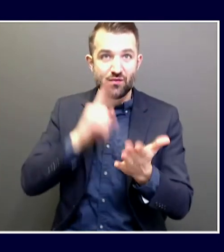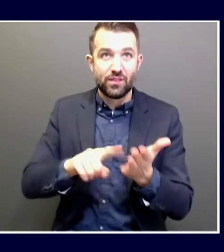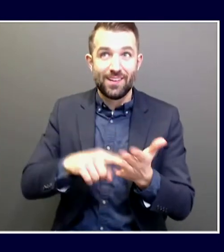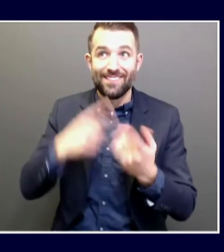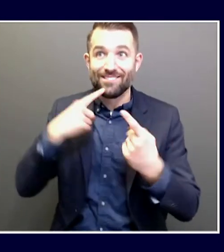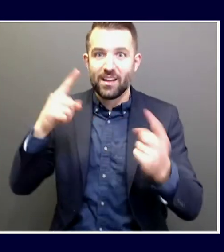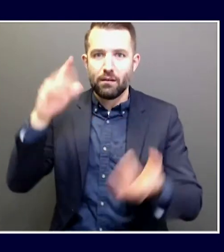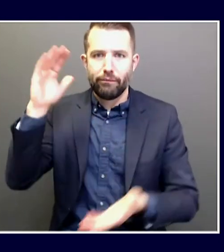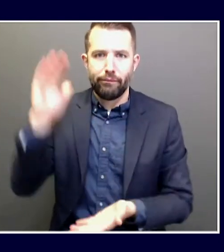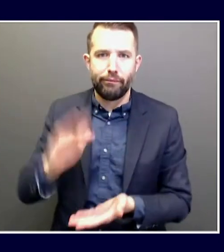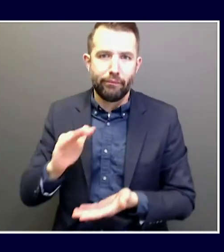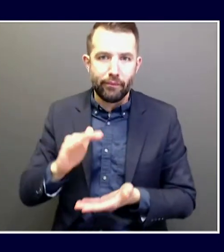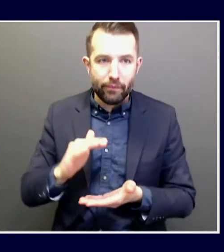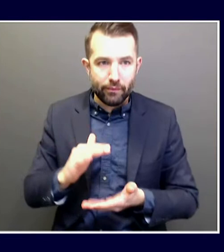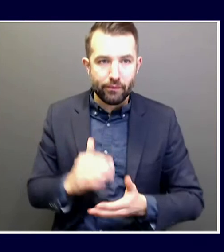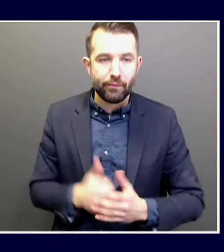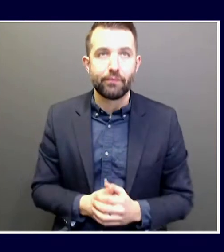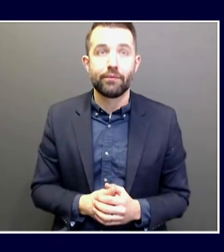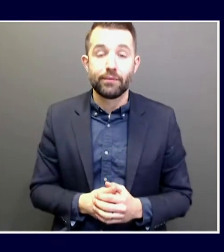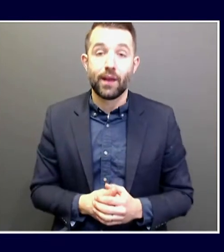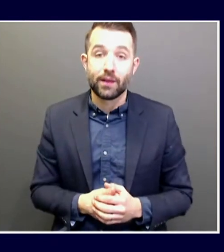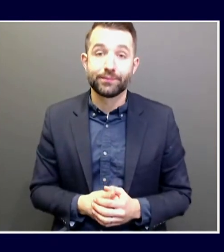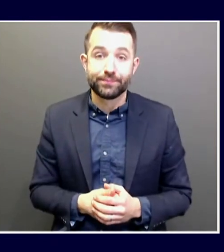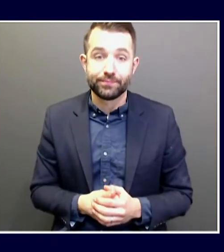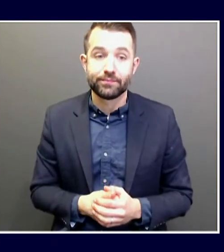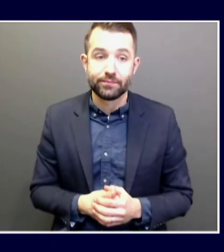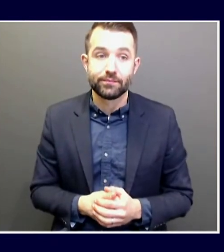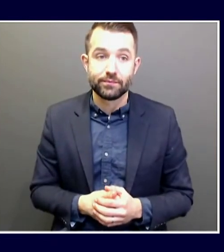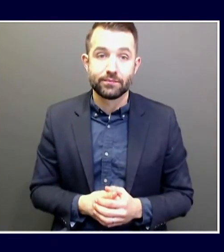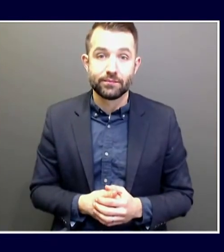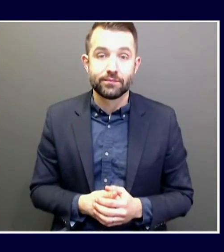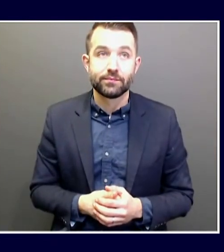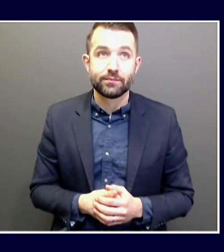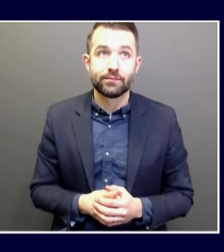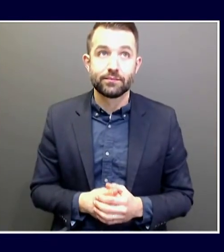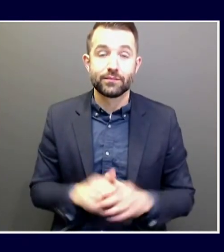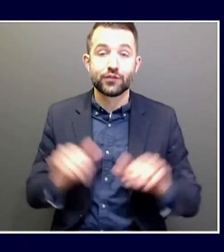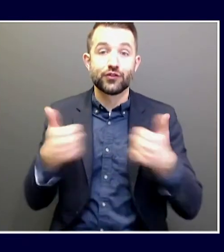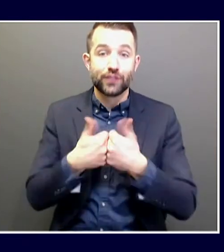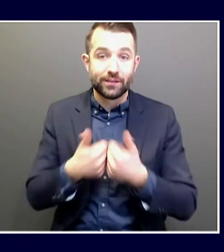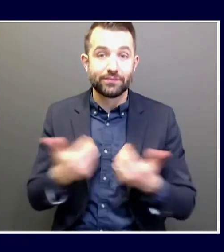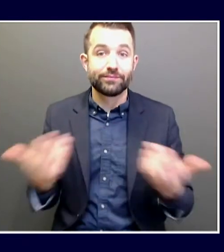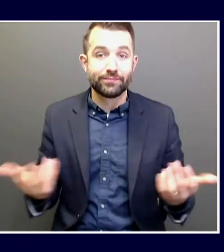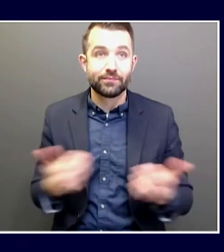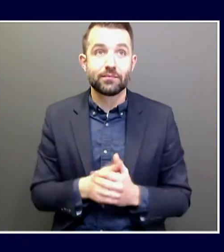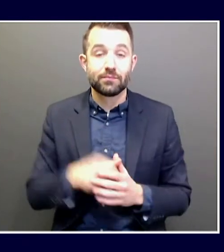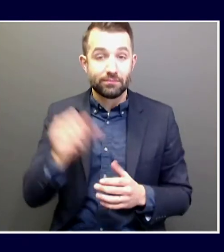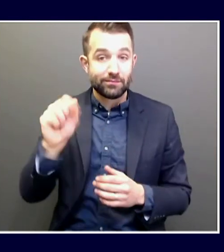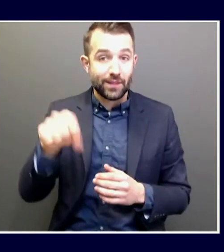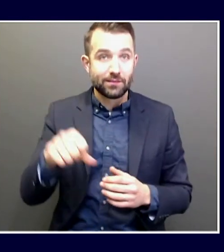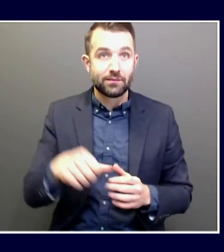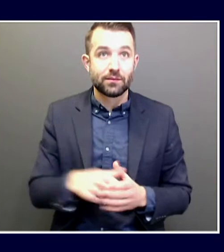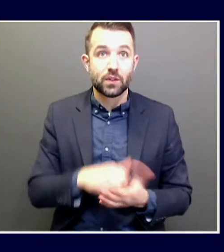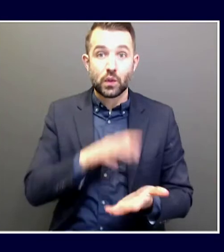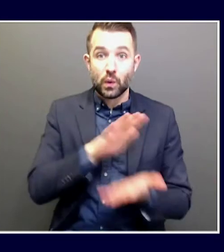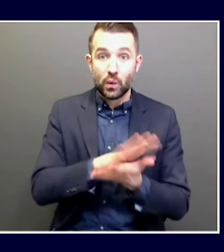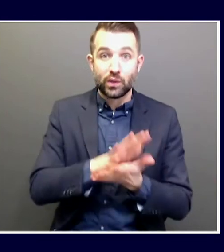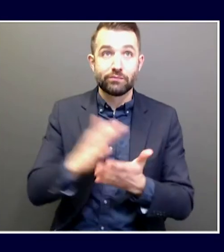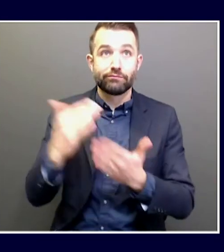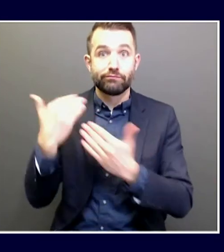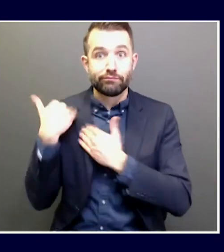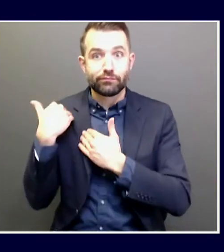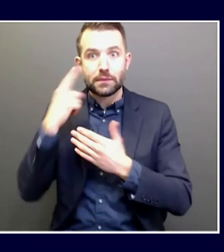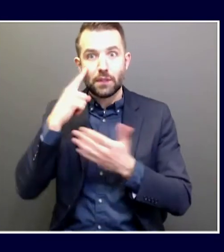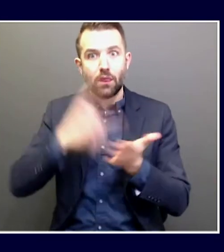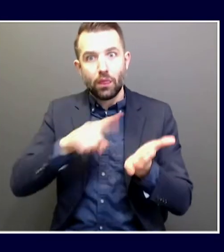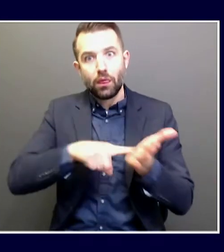Patrick, we have to take a look at, in addition to the challenge that it was posing for schools, in addition to the fact that it may have been keeping kids out of